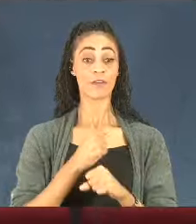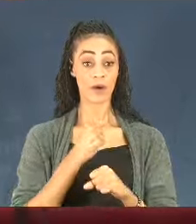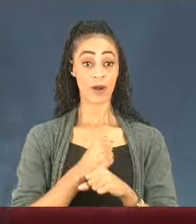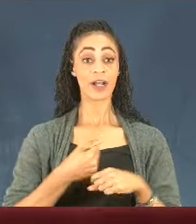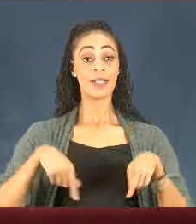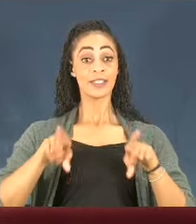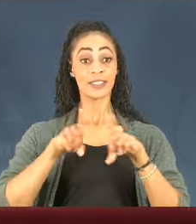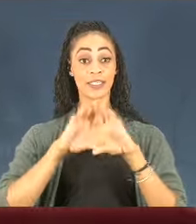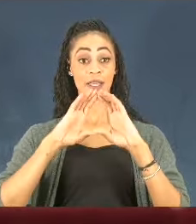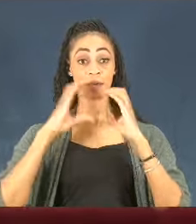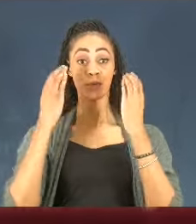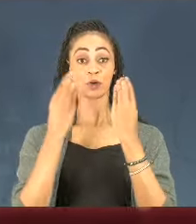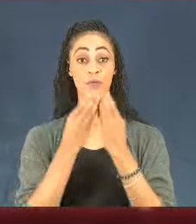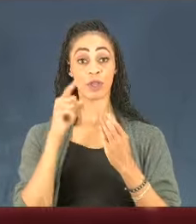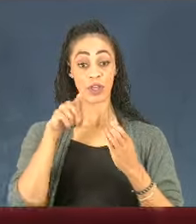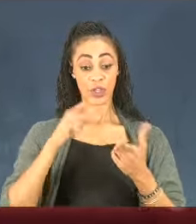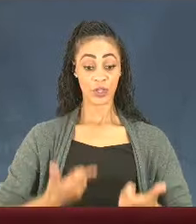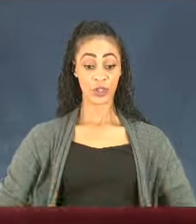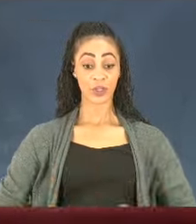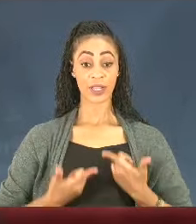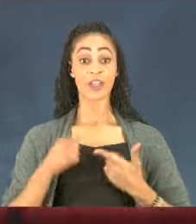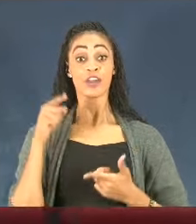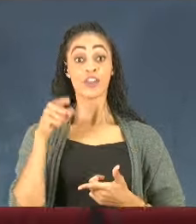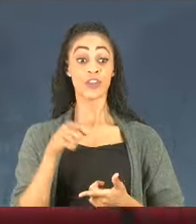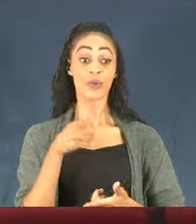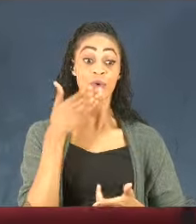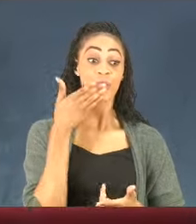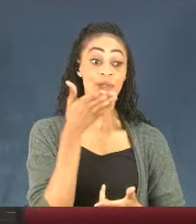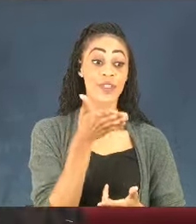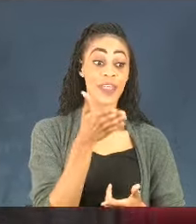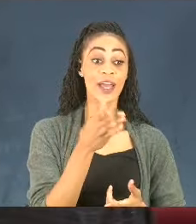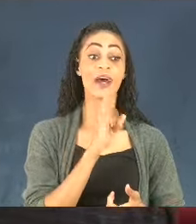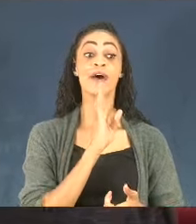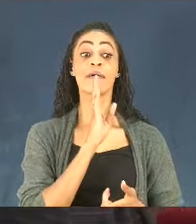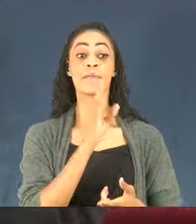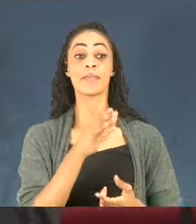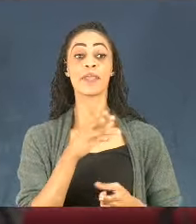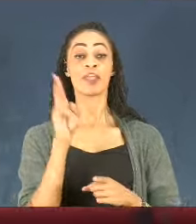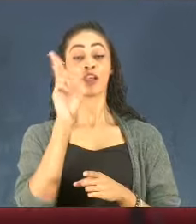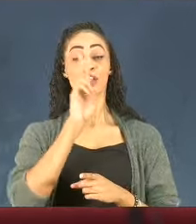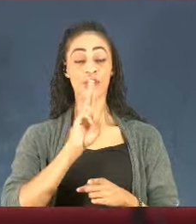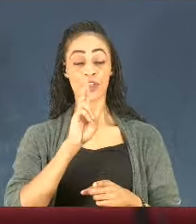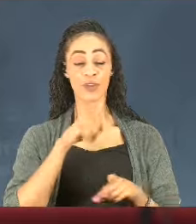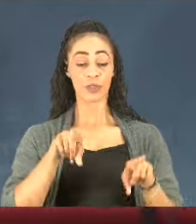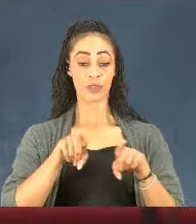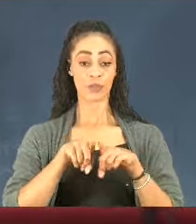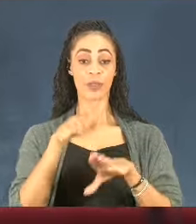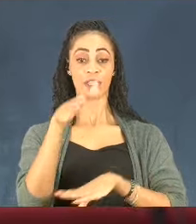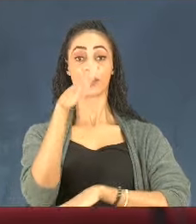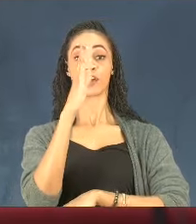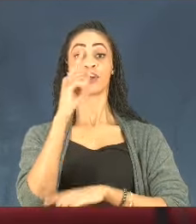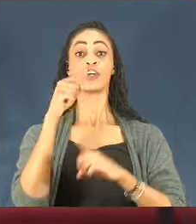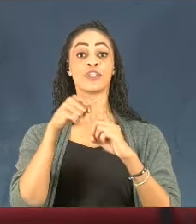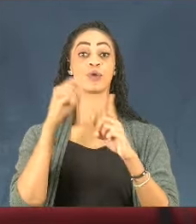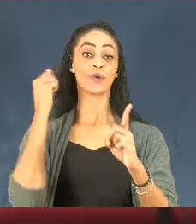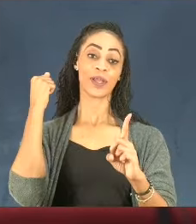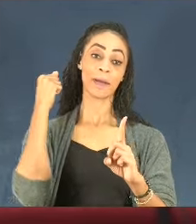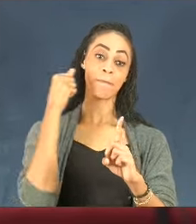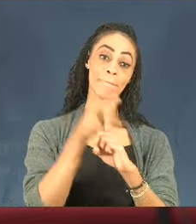in which you live is because you are there to be used by God, so you bring flavor into this